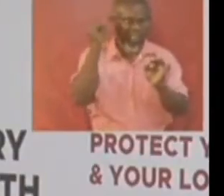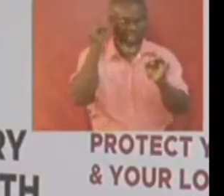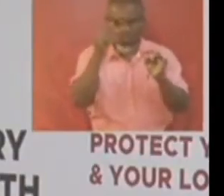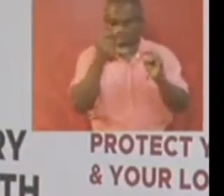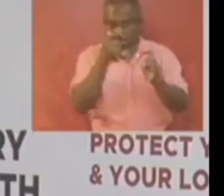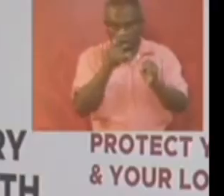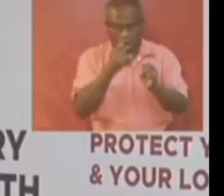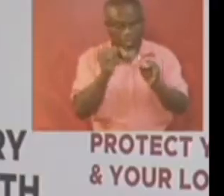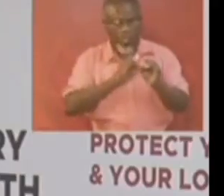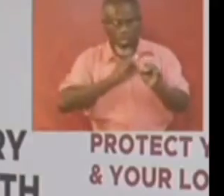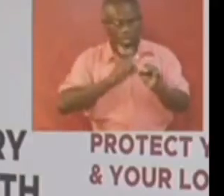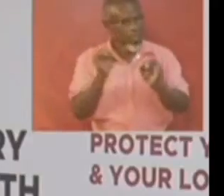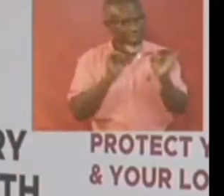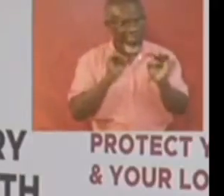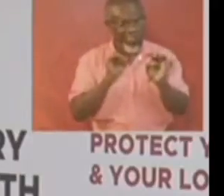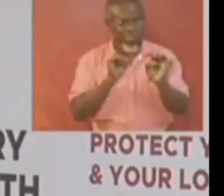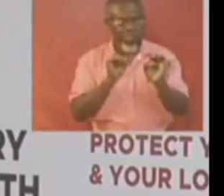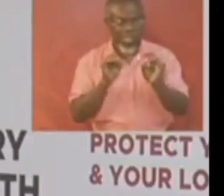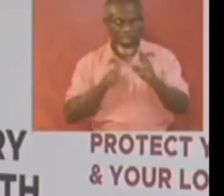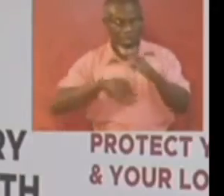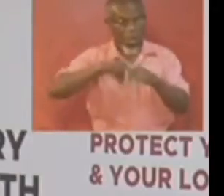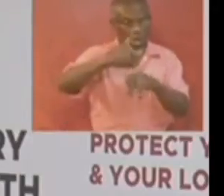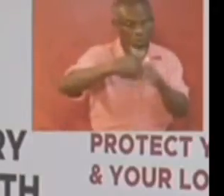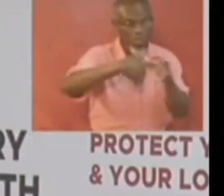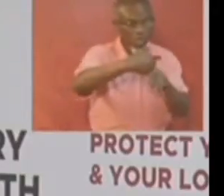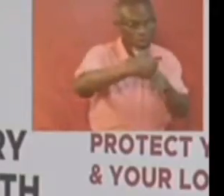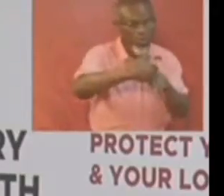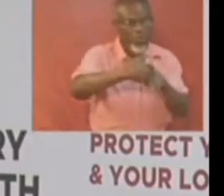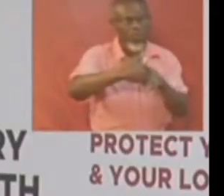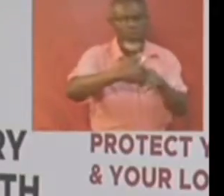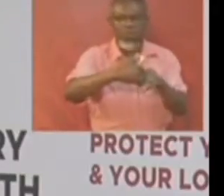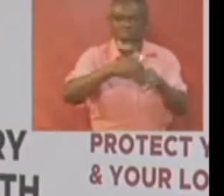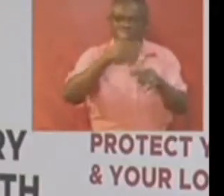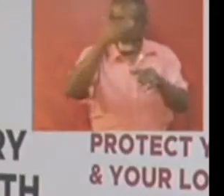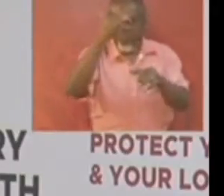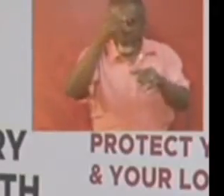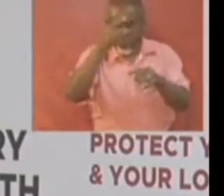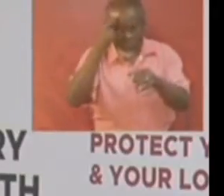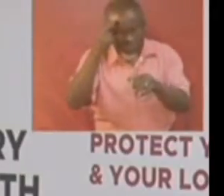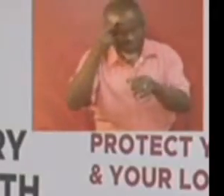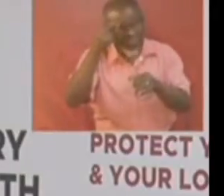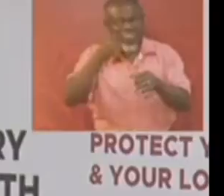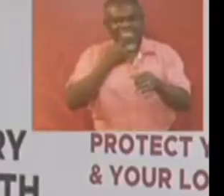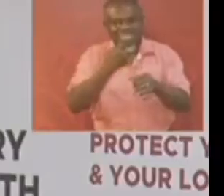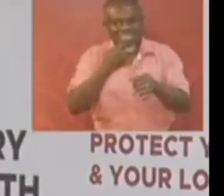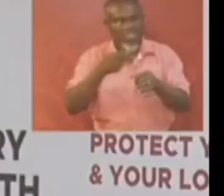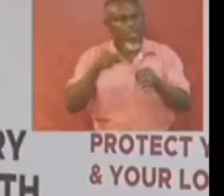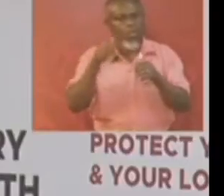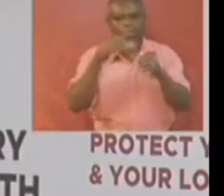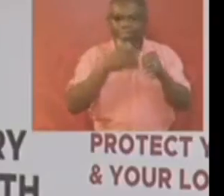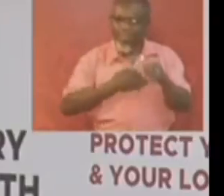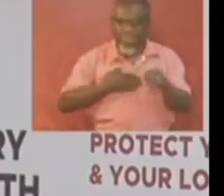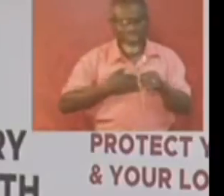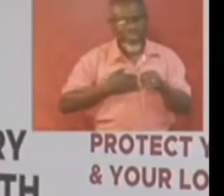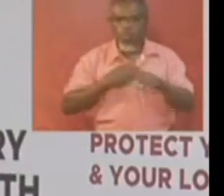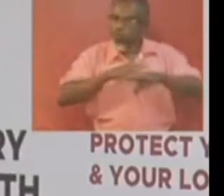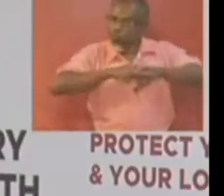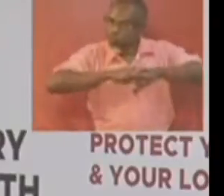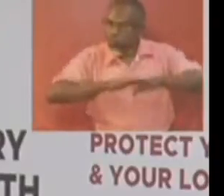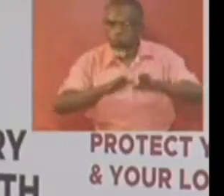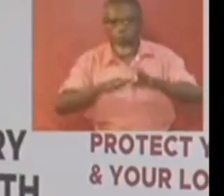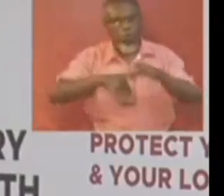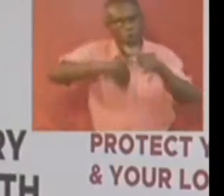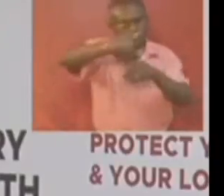to encourage all individuals to cease and desist from this gathering activity because it's going to accelerate